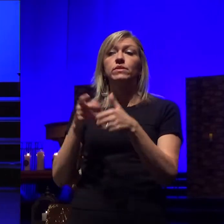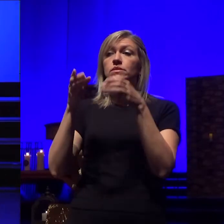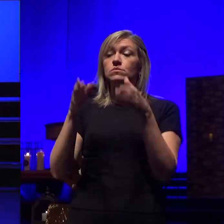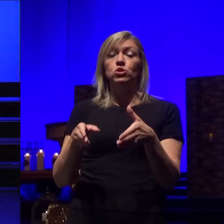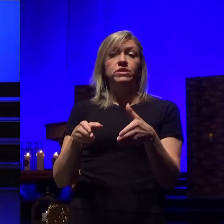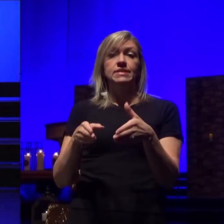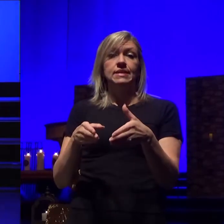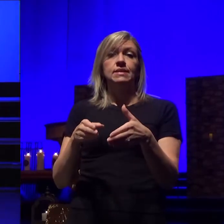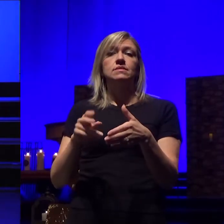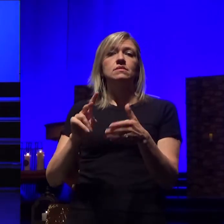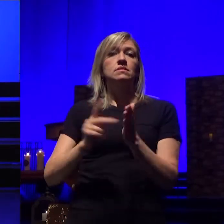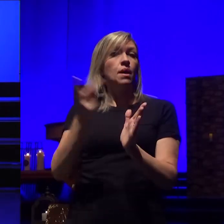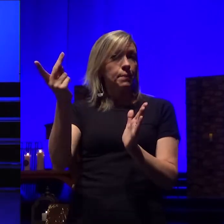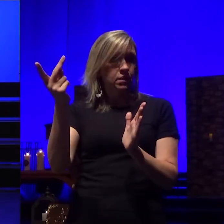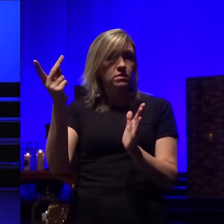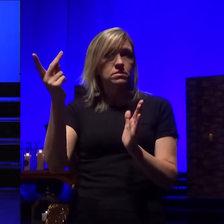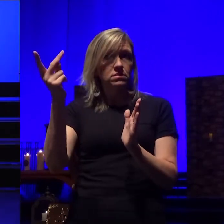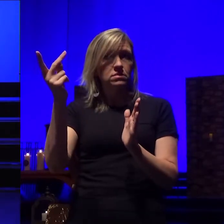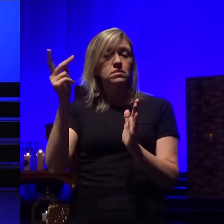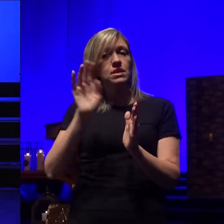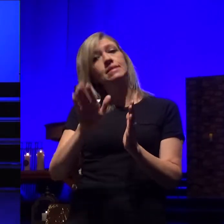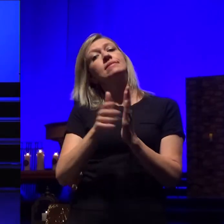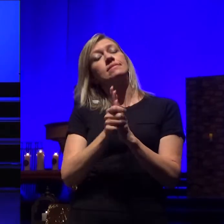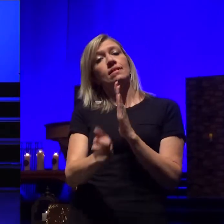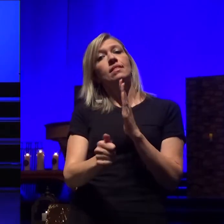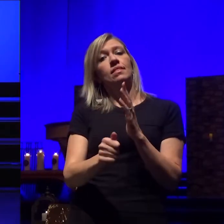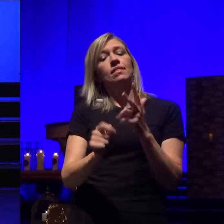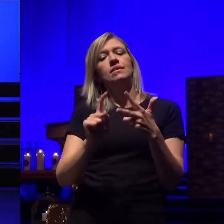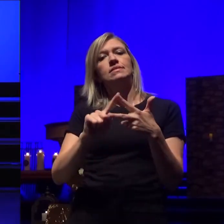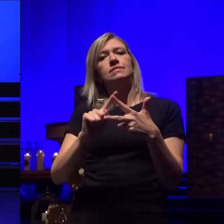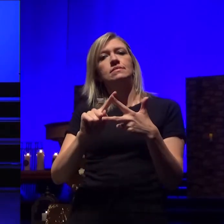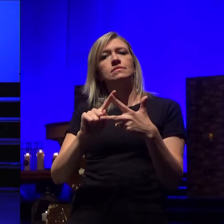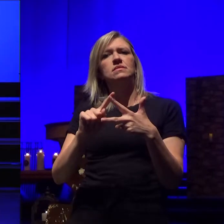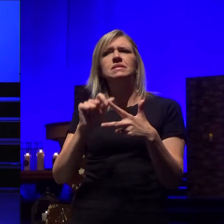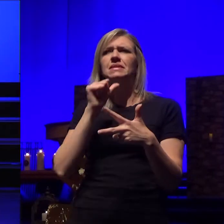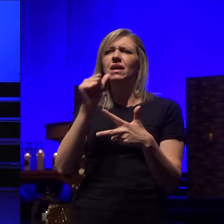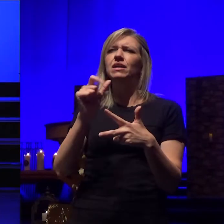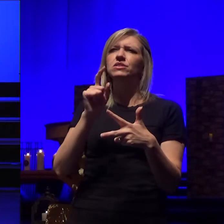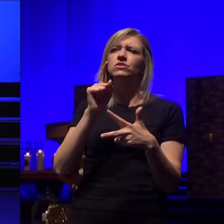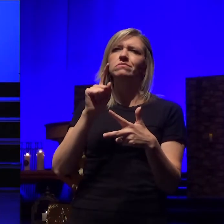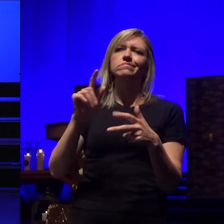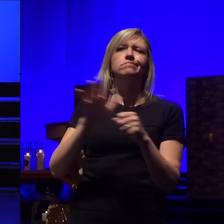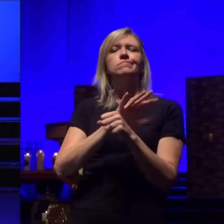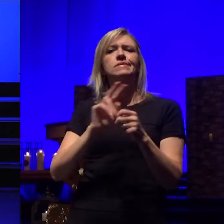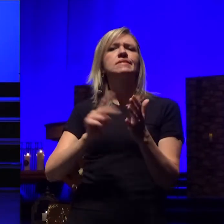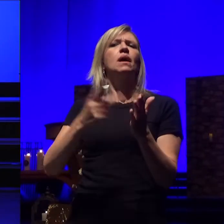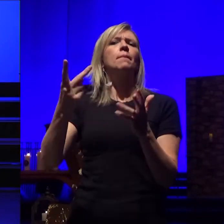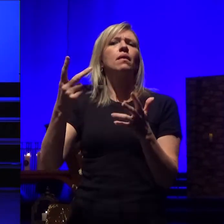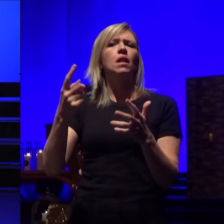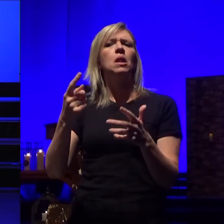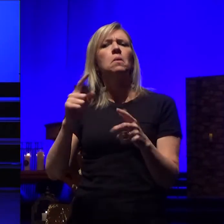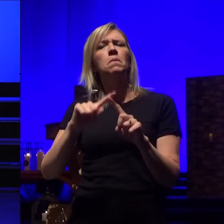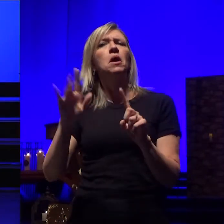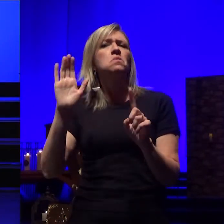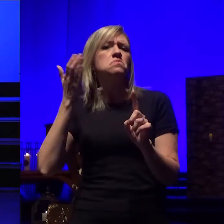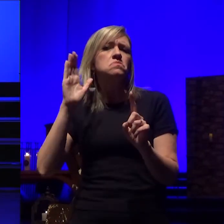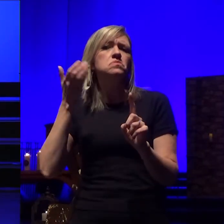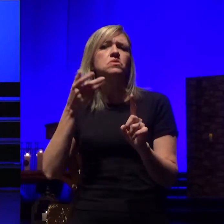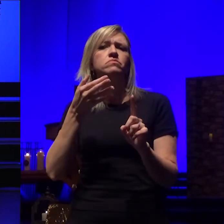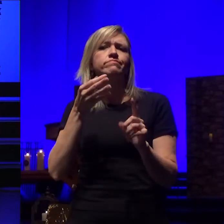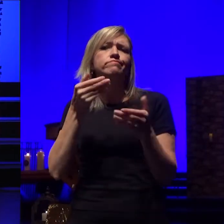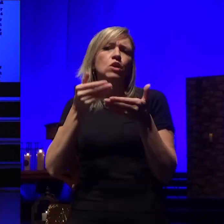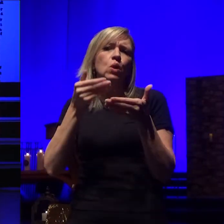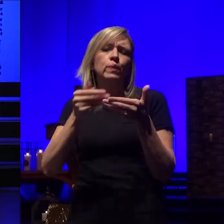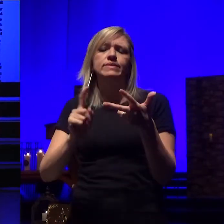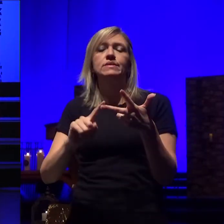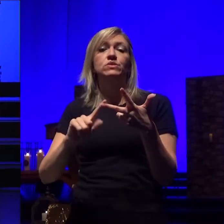doubled everything that he's been given. The second person hasn't quite doubled it, but has come pretty darn close. The third person